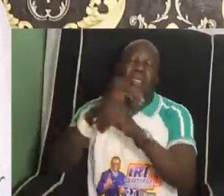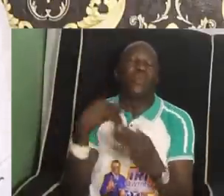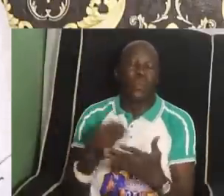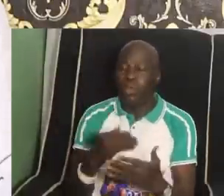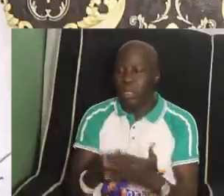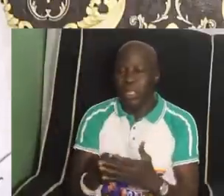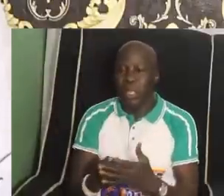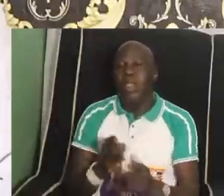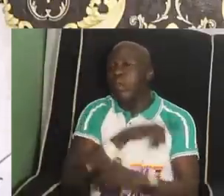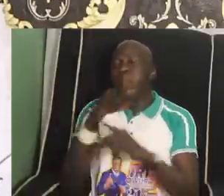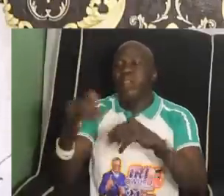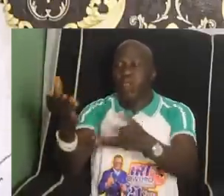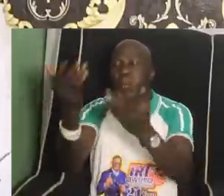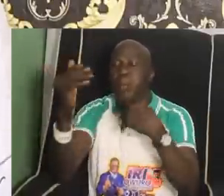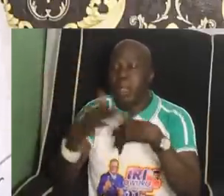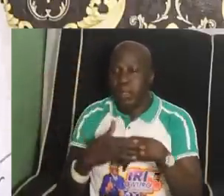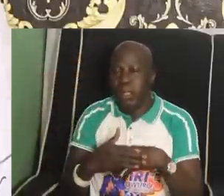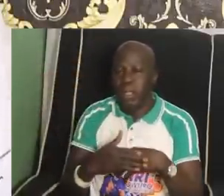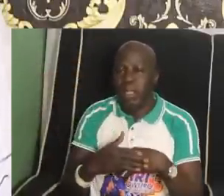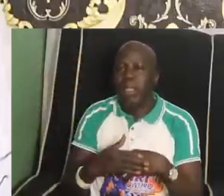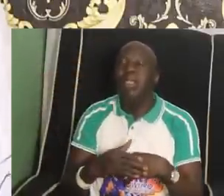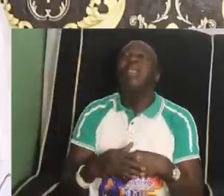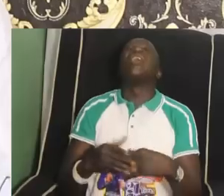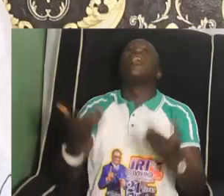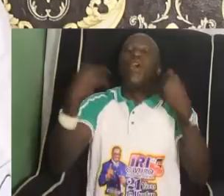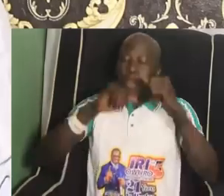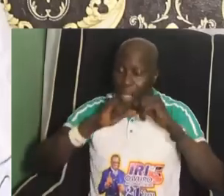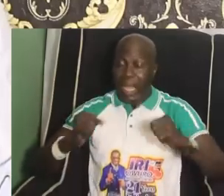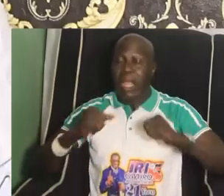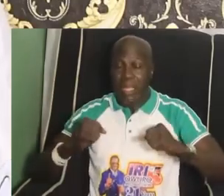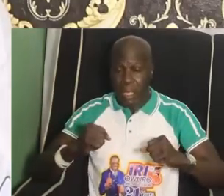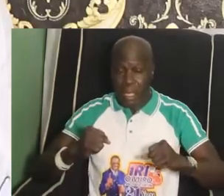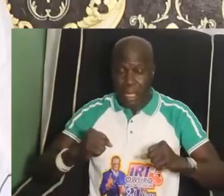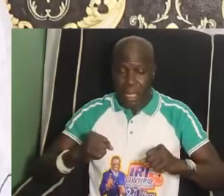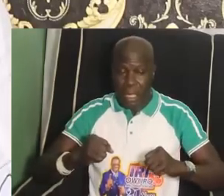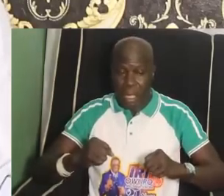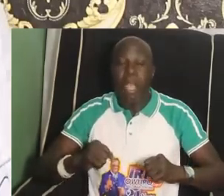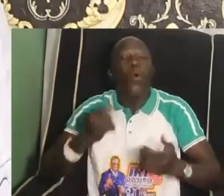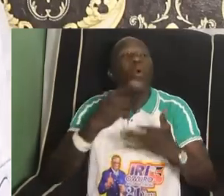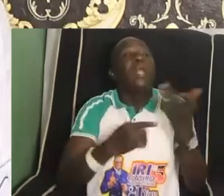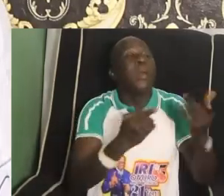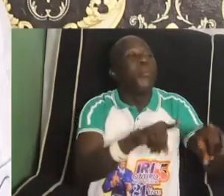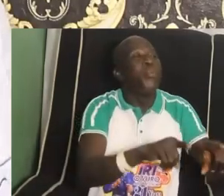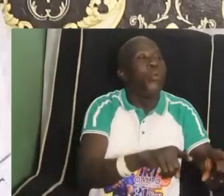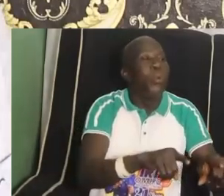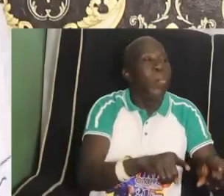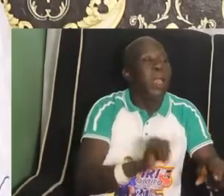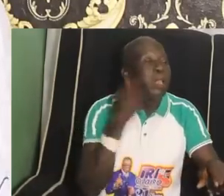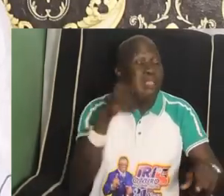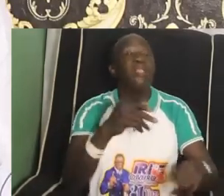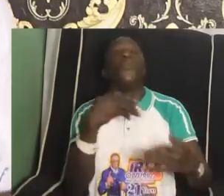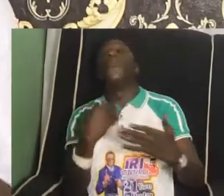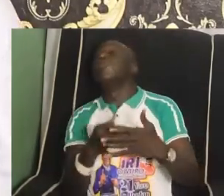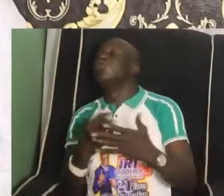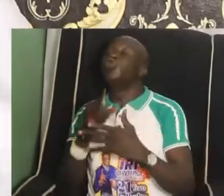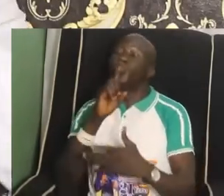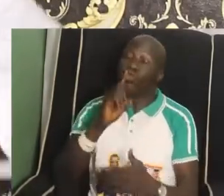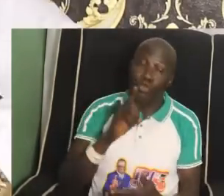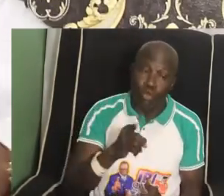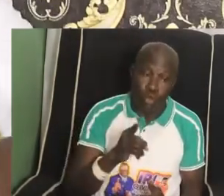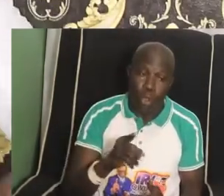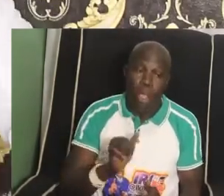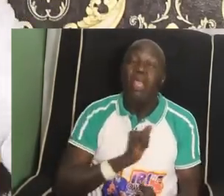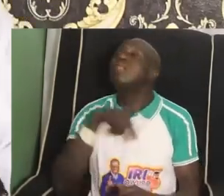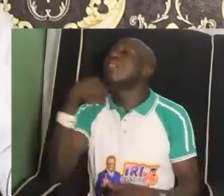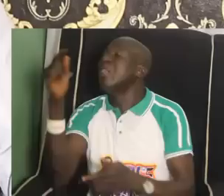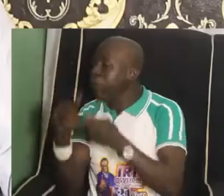He got money. When he was coming, he was coming as if What happened? Olo kan olo he said he has acquired money. Owa